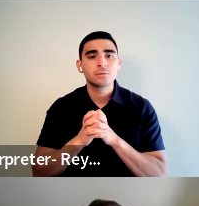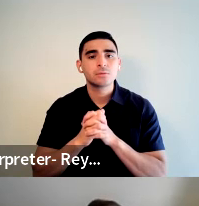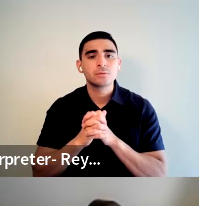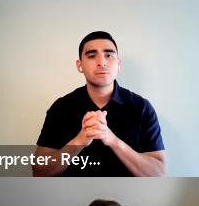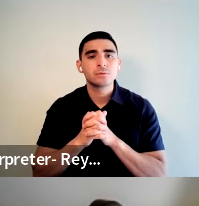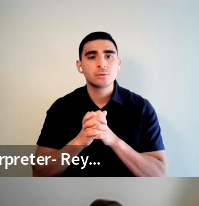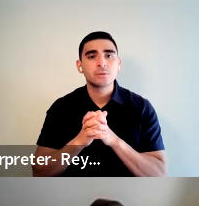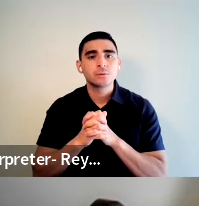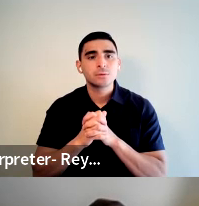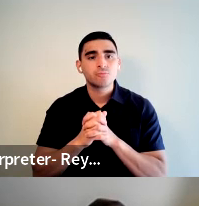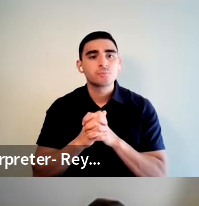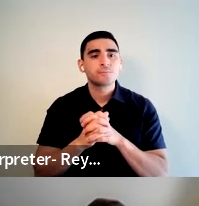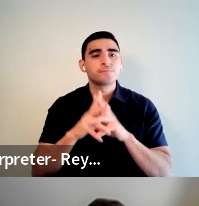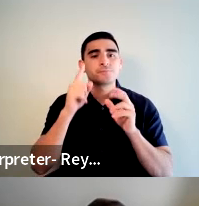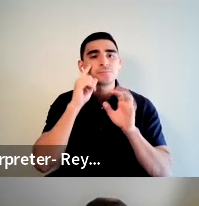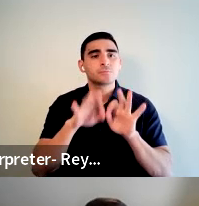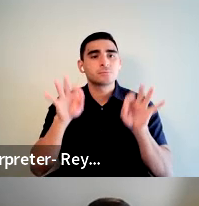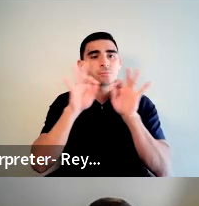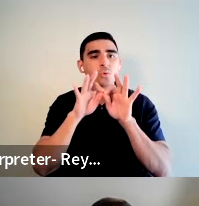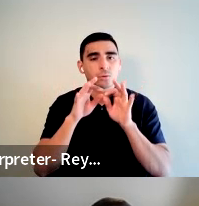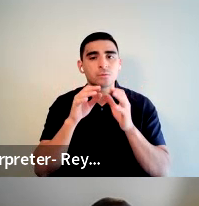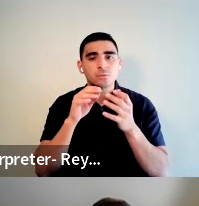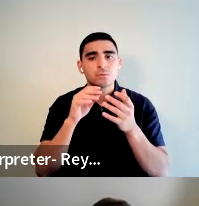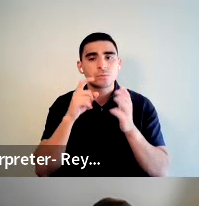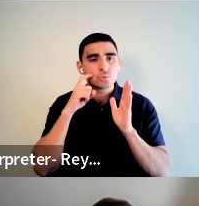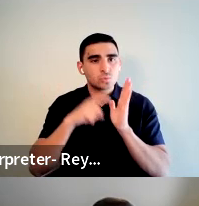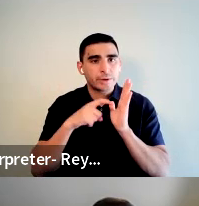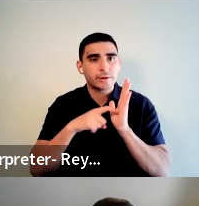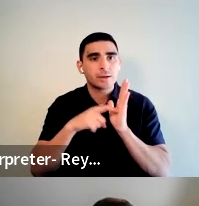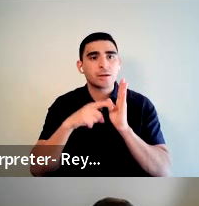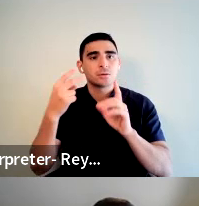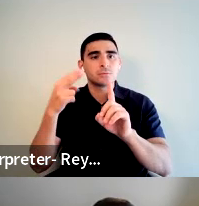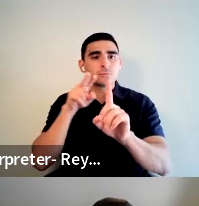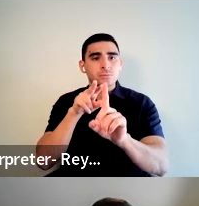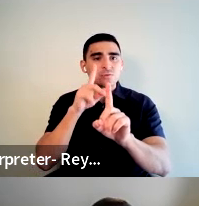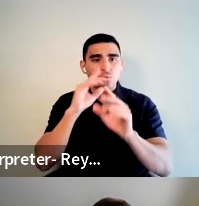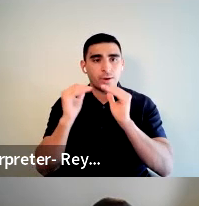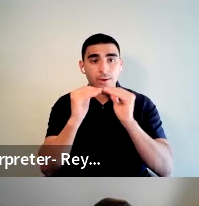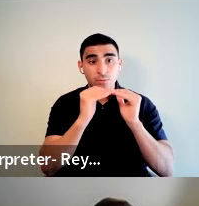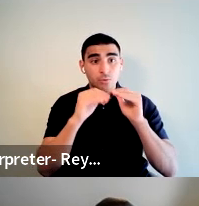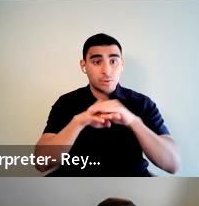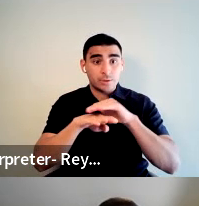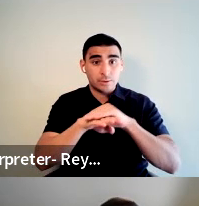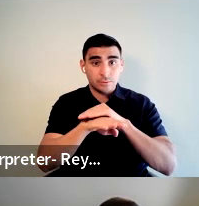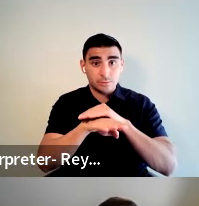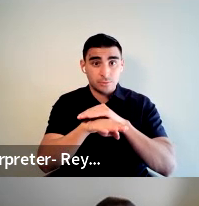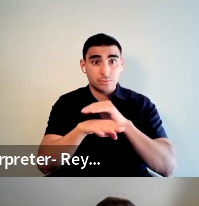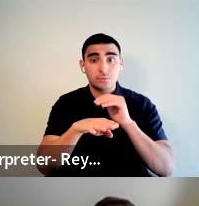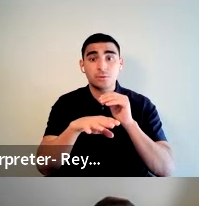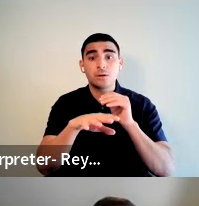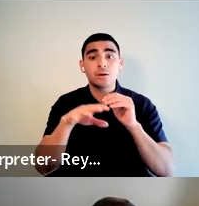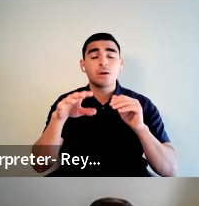I think it's important to recognize that we also looked at this through the lens around equitable access, as well as the entry